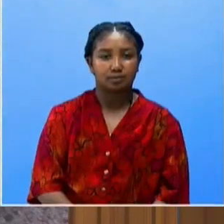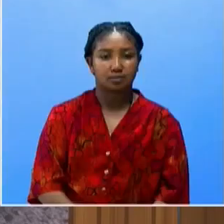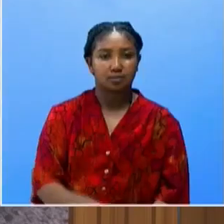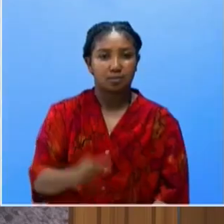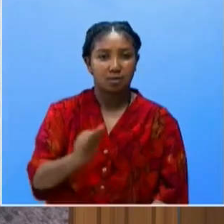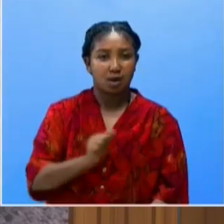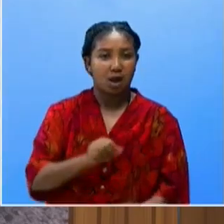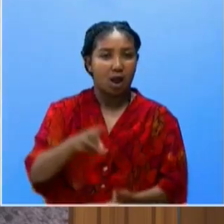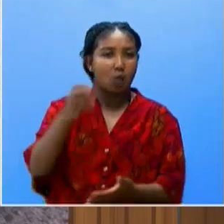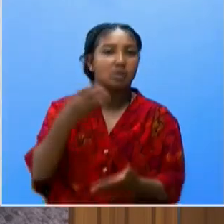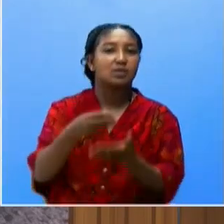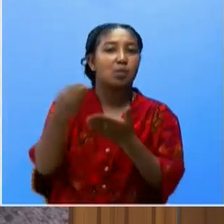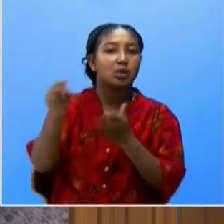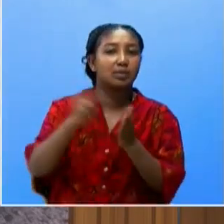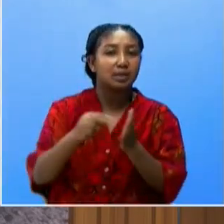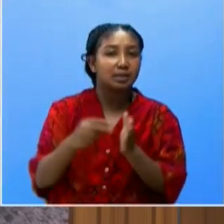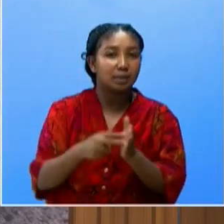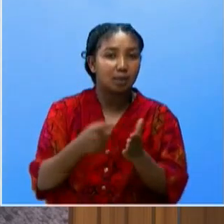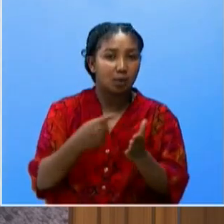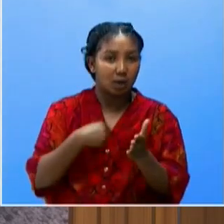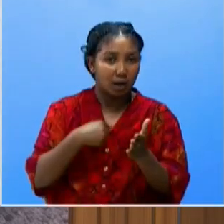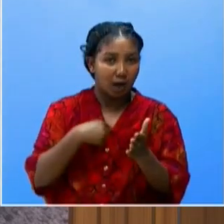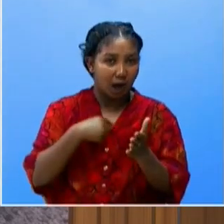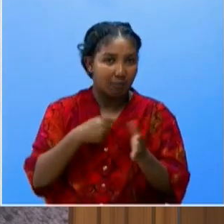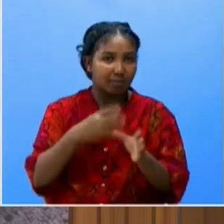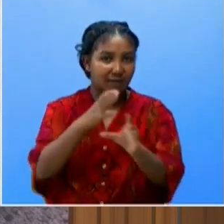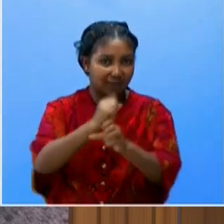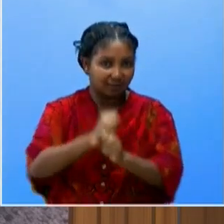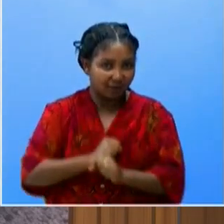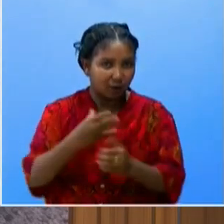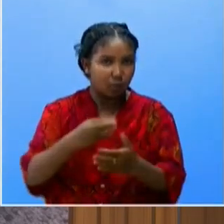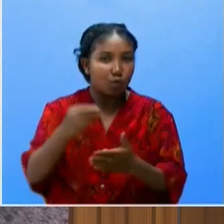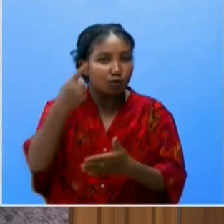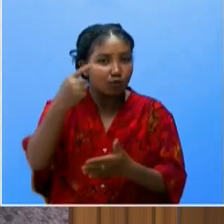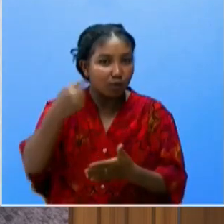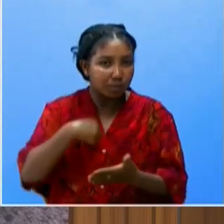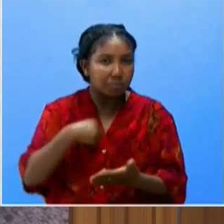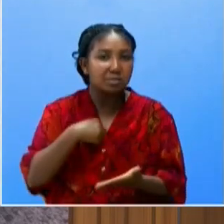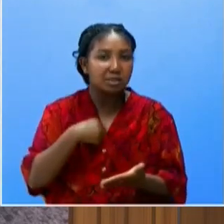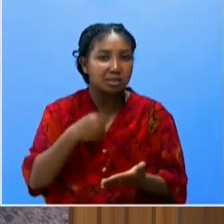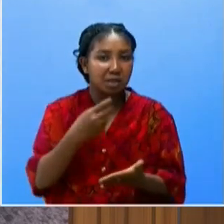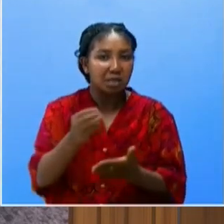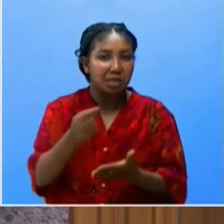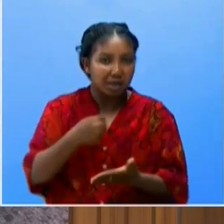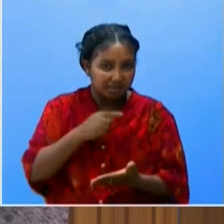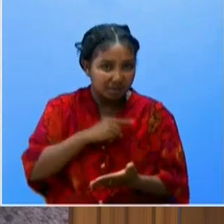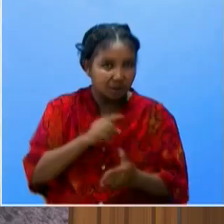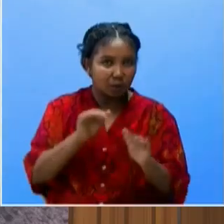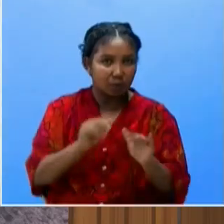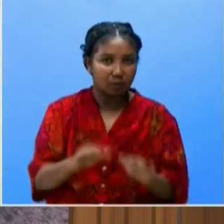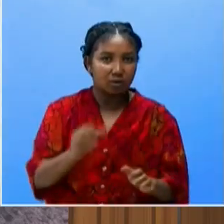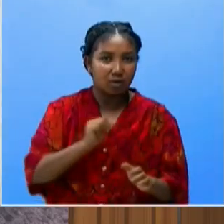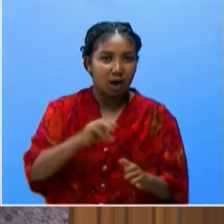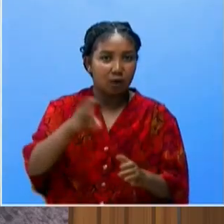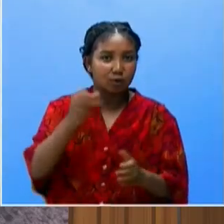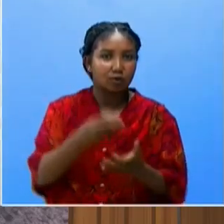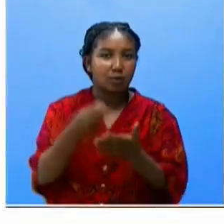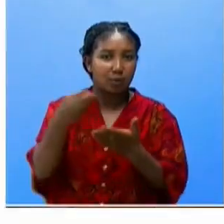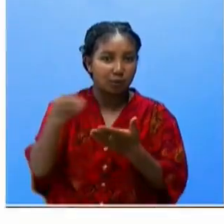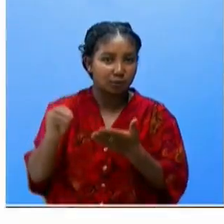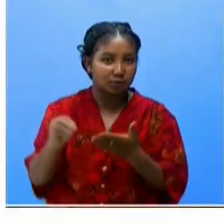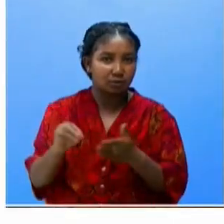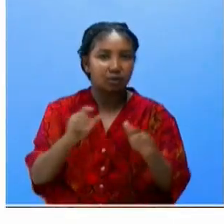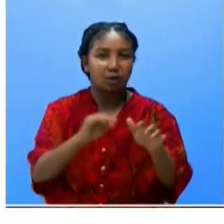I was both means I'm the receiver. What's both for me? The computer. So I was both